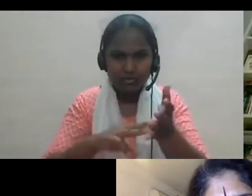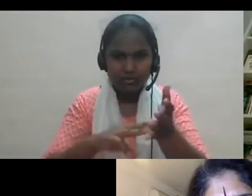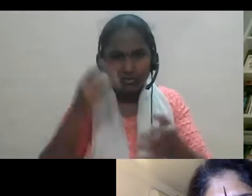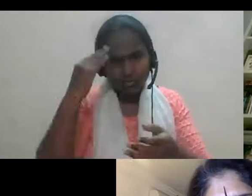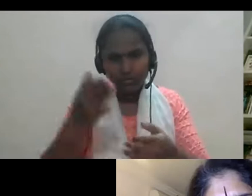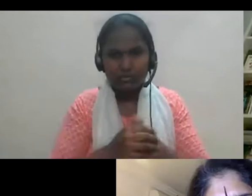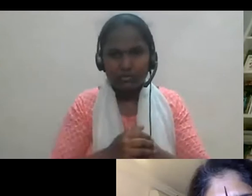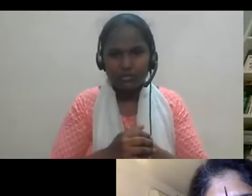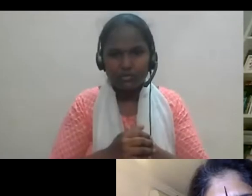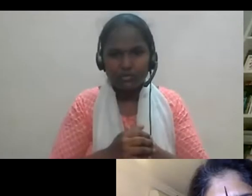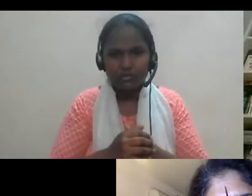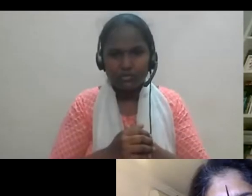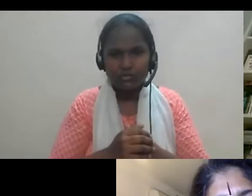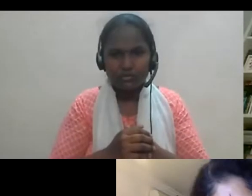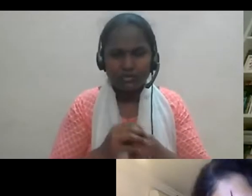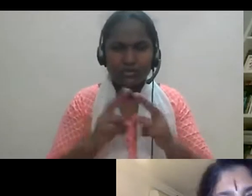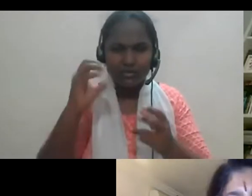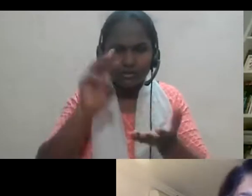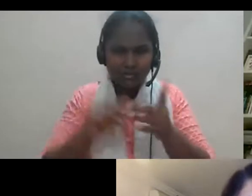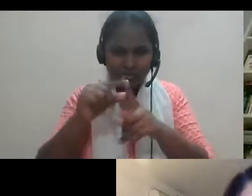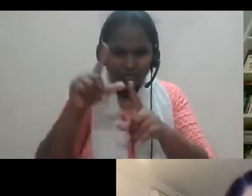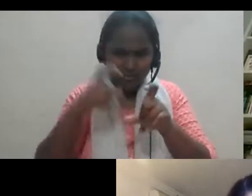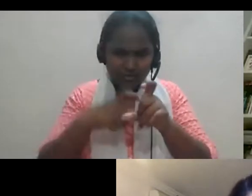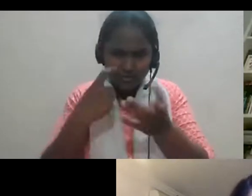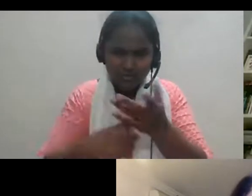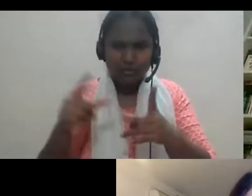it's a very complex matter that has to do with